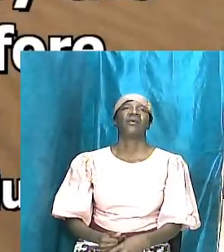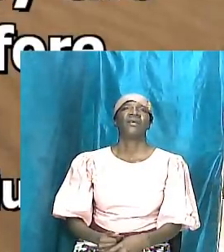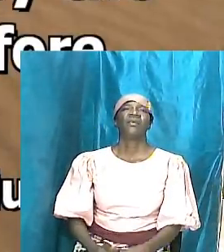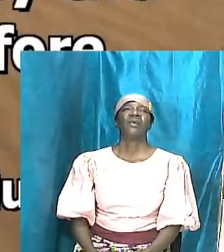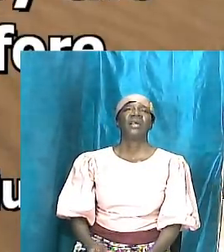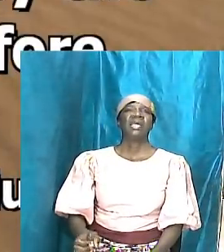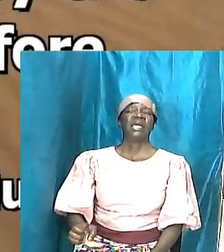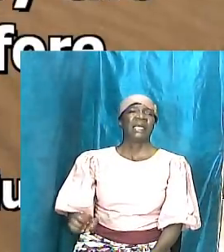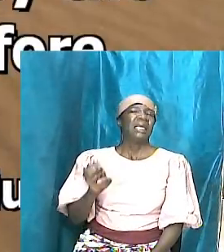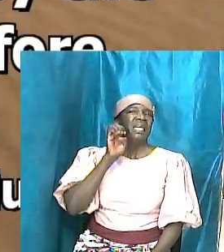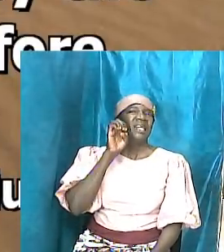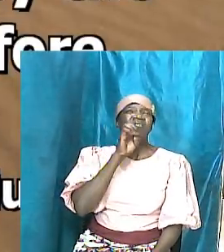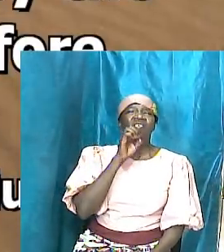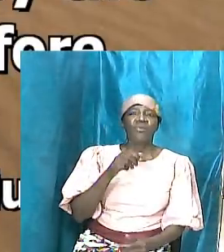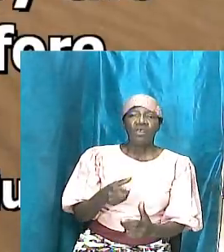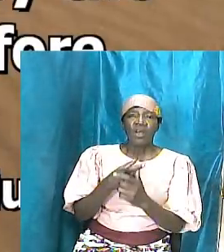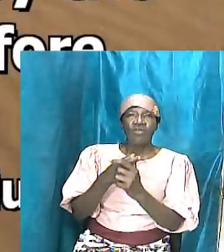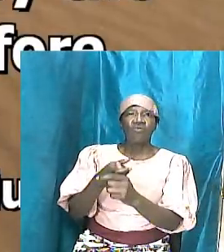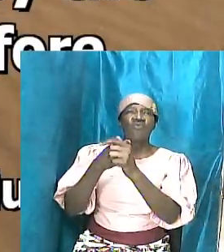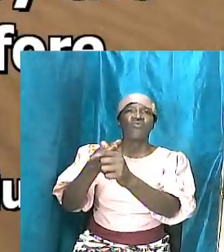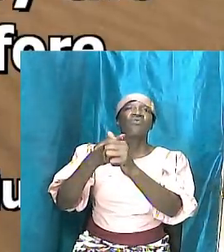Egyptians pursued after them